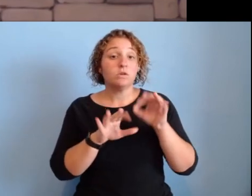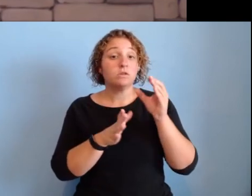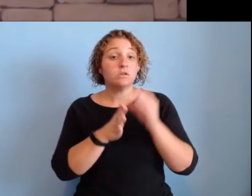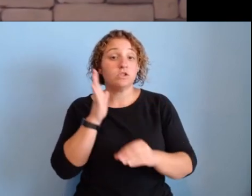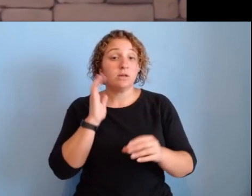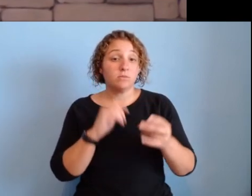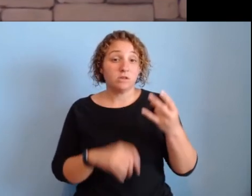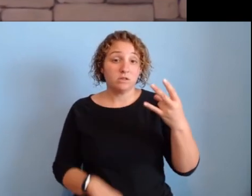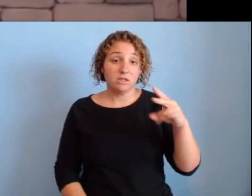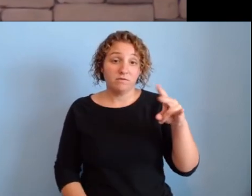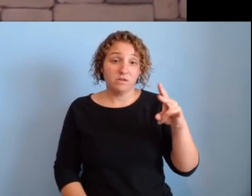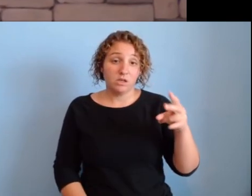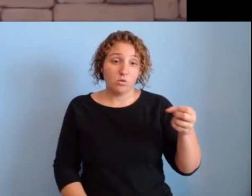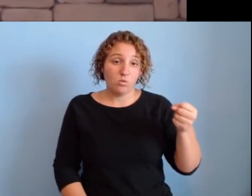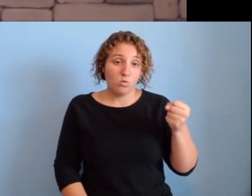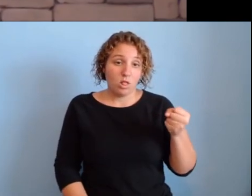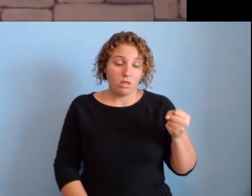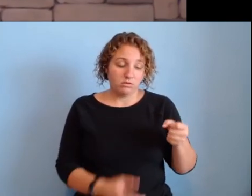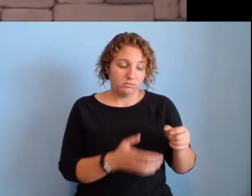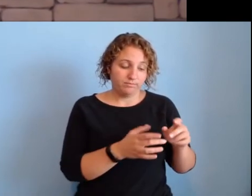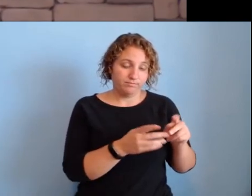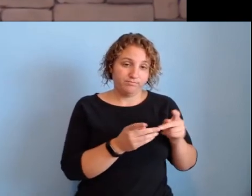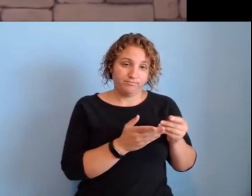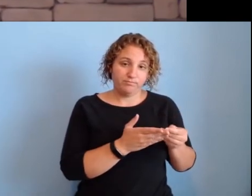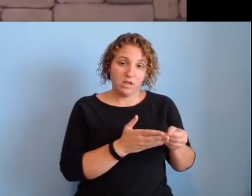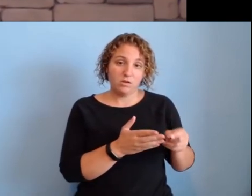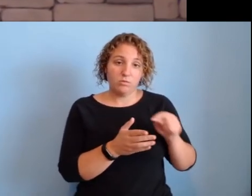Put your finger there and flip over to Revelation 20.